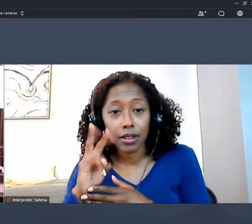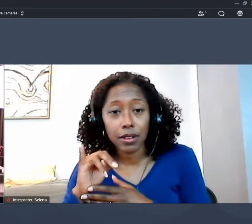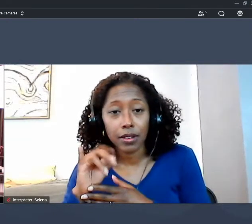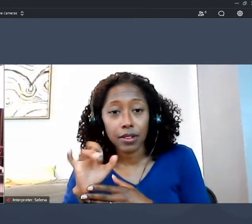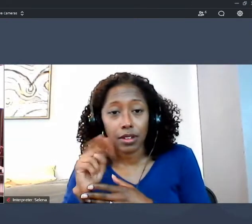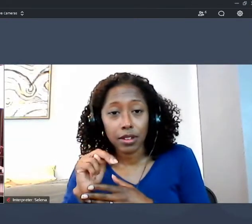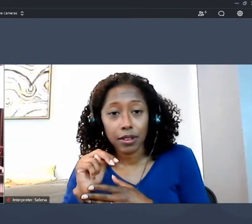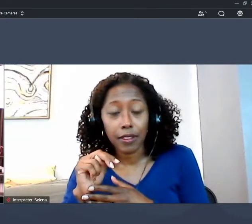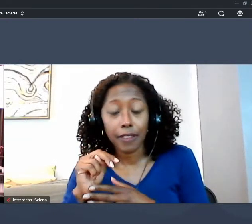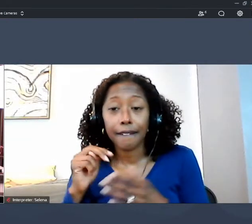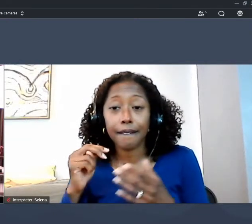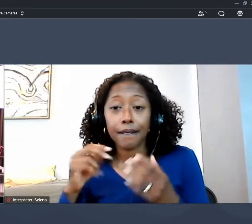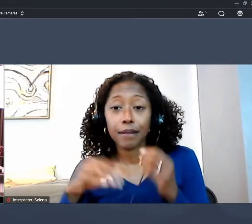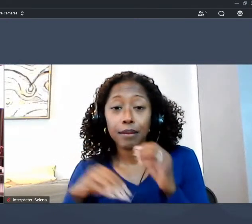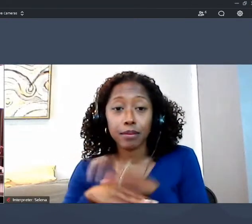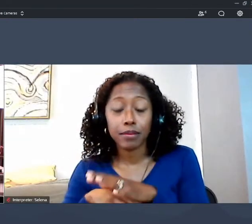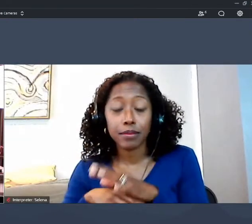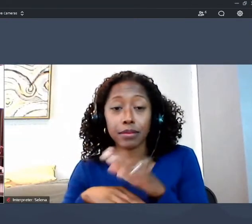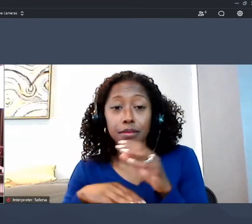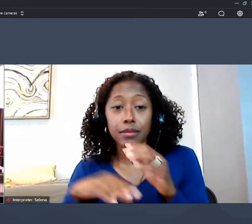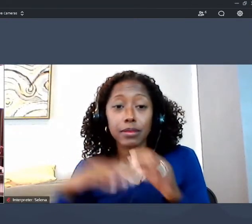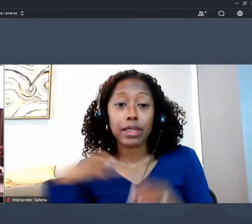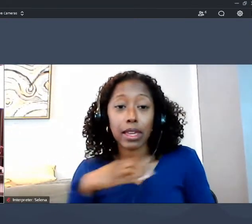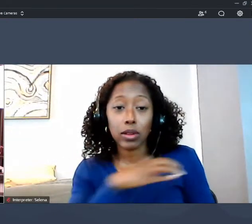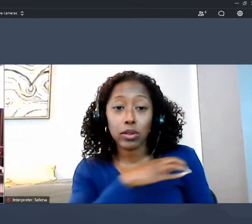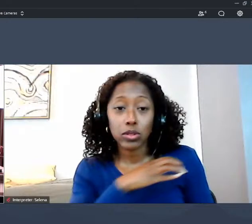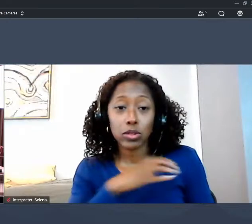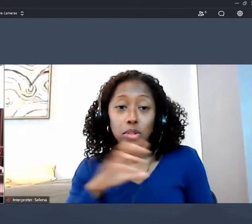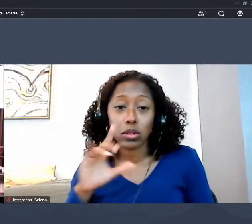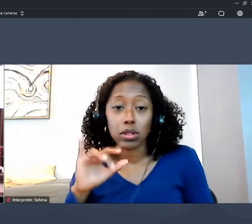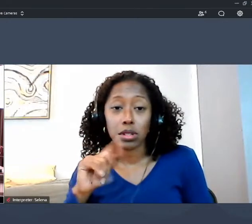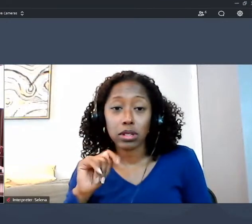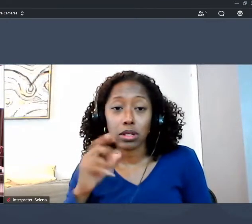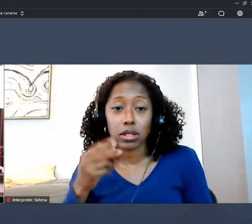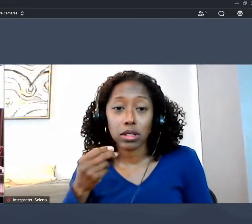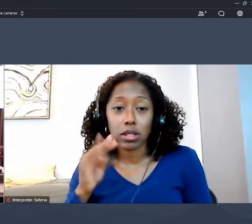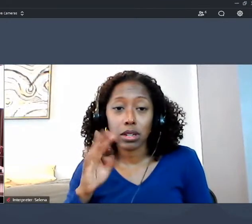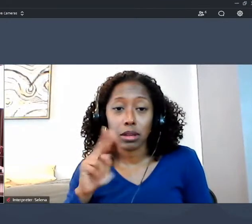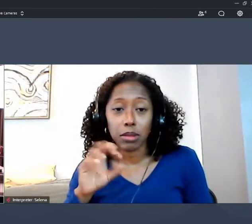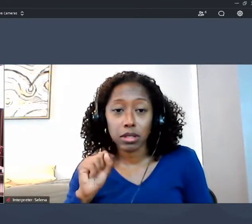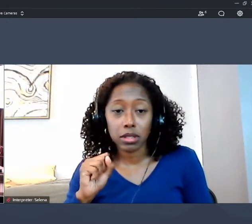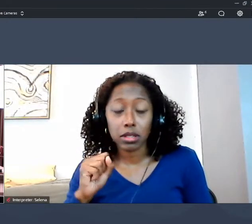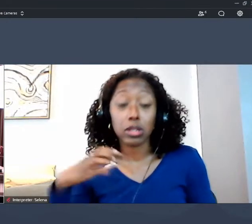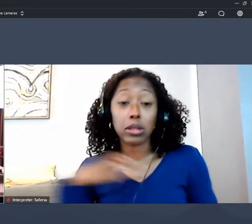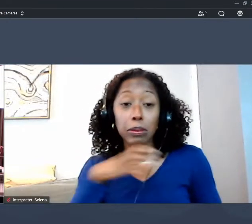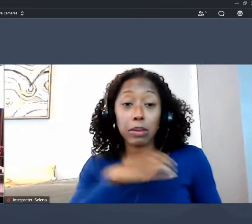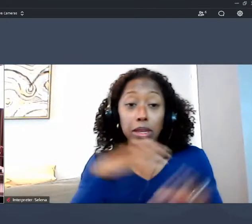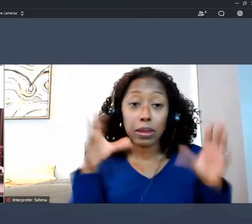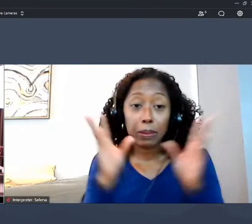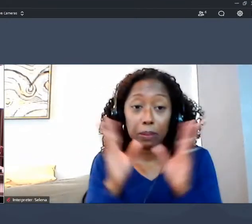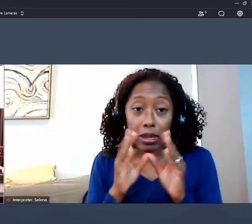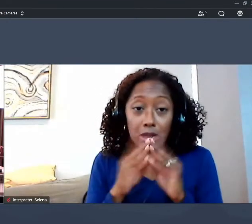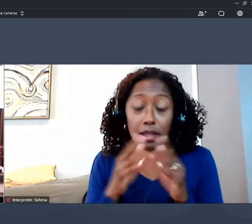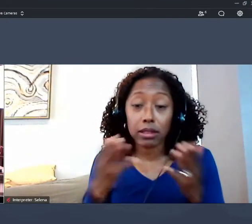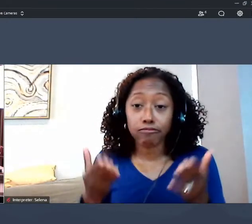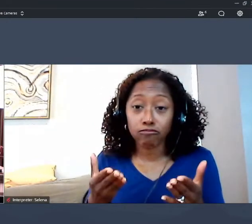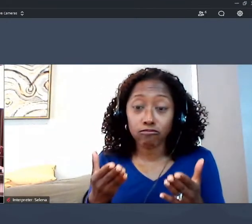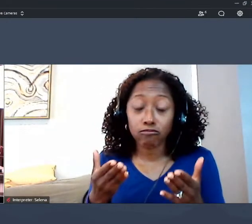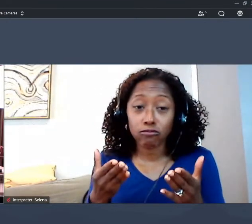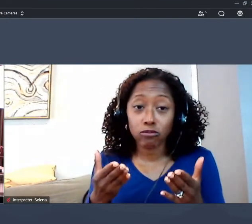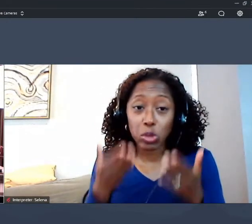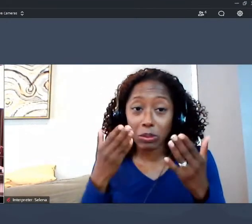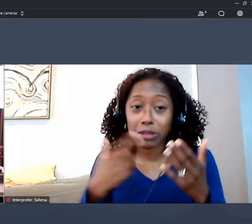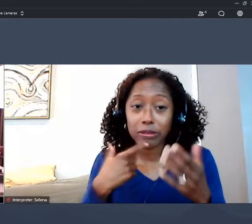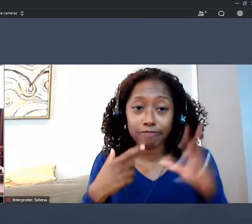Thank you very much. Council Lady Easter Thomas. Thank you, Chair. The committee met and sent down no recommendation because with